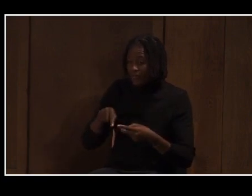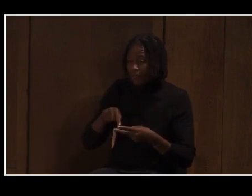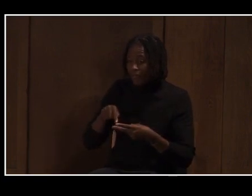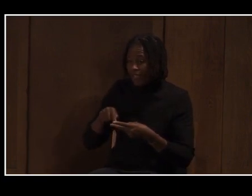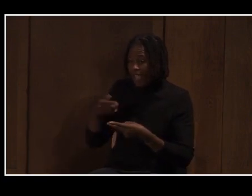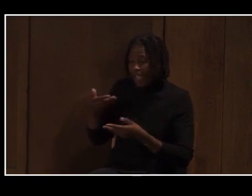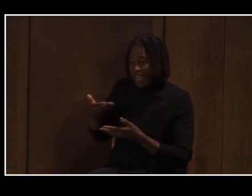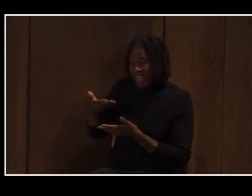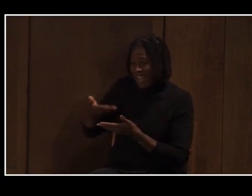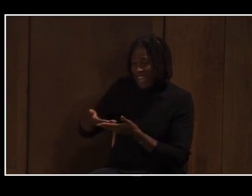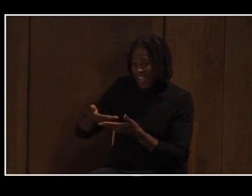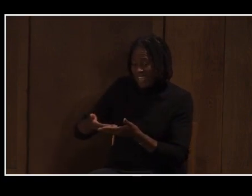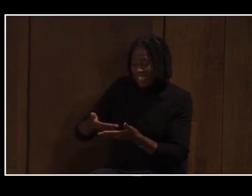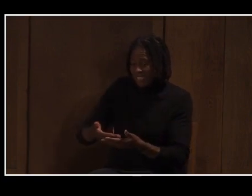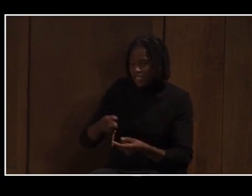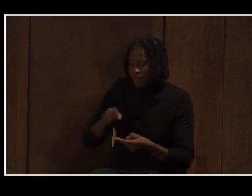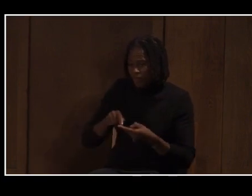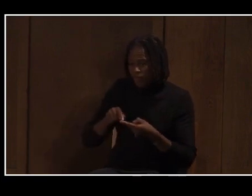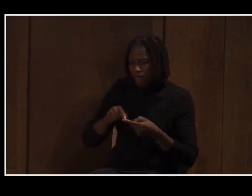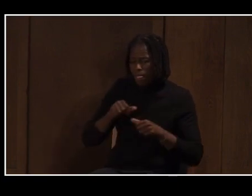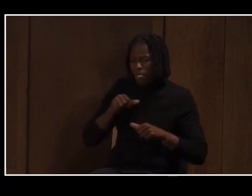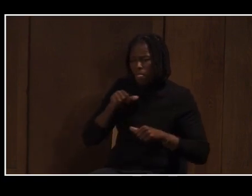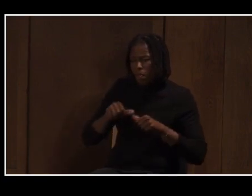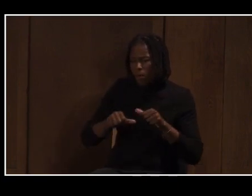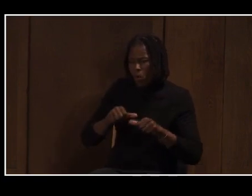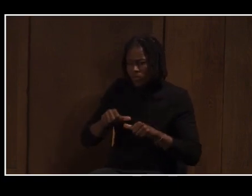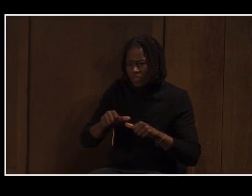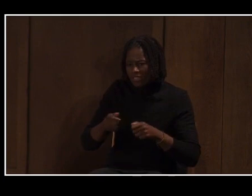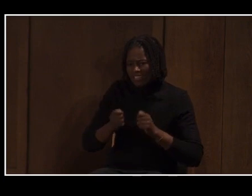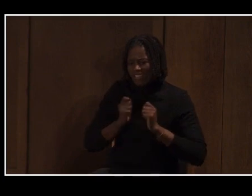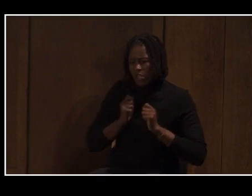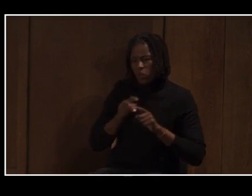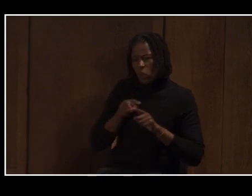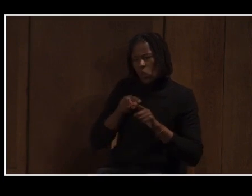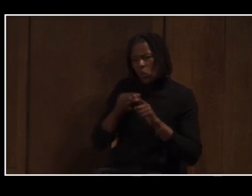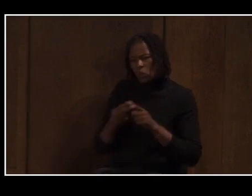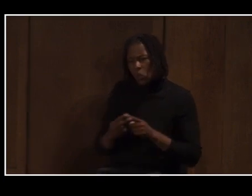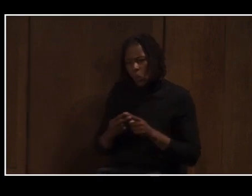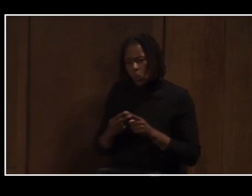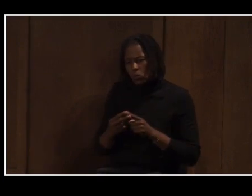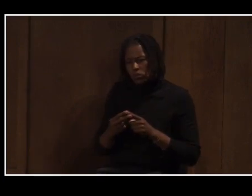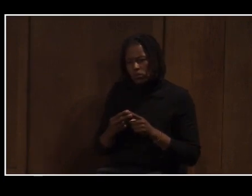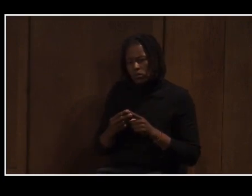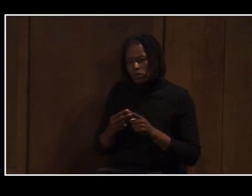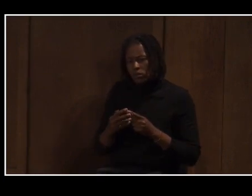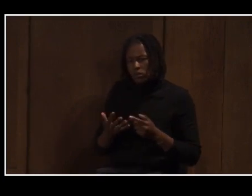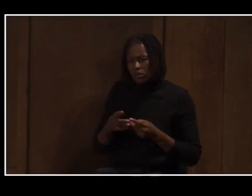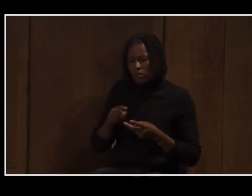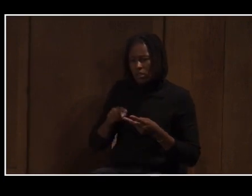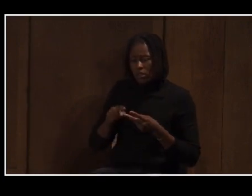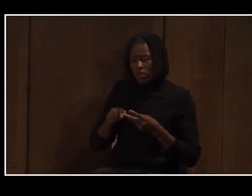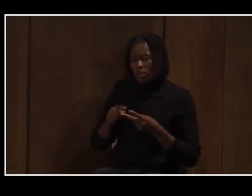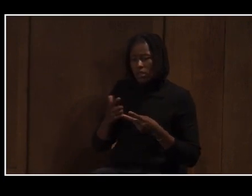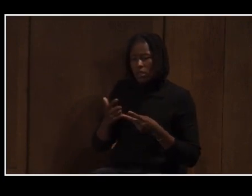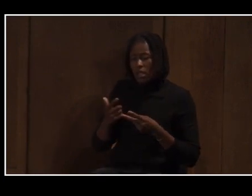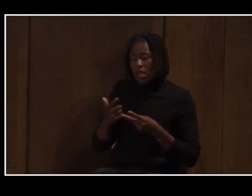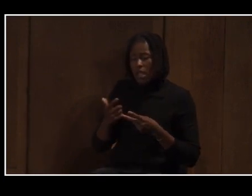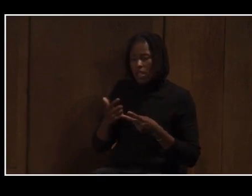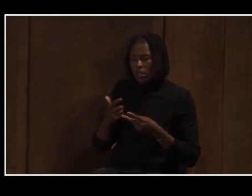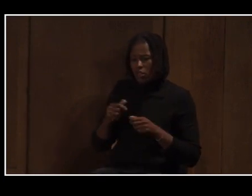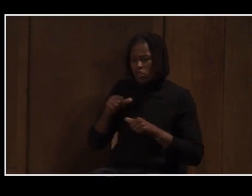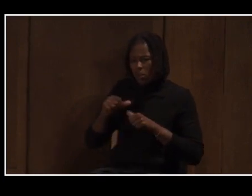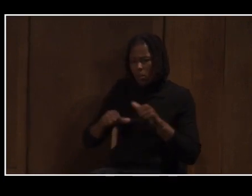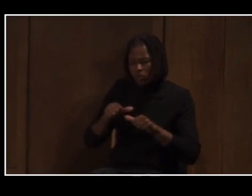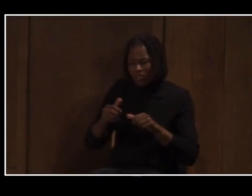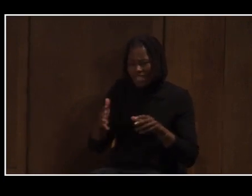processes that enables us to do the things that we need to do, and how do these processes manifest themselves? And what is the context that